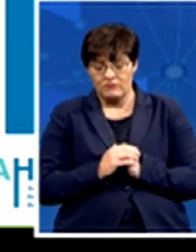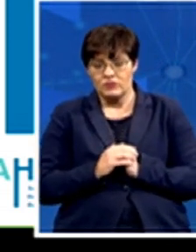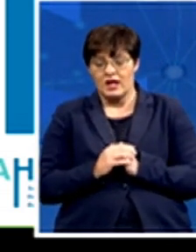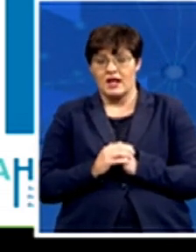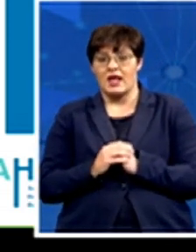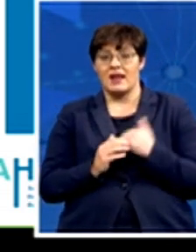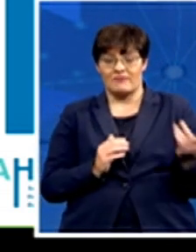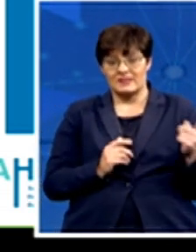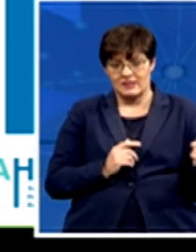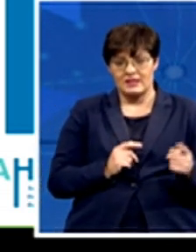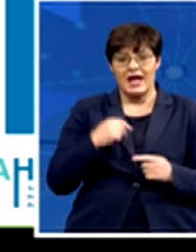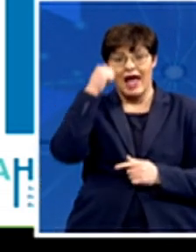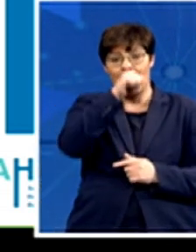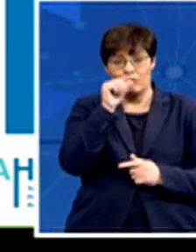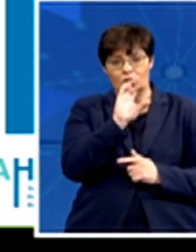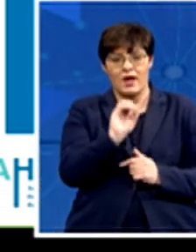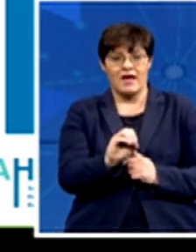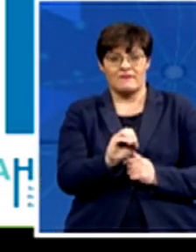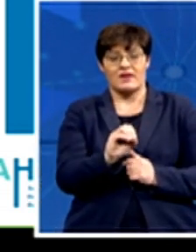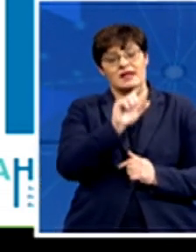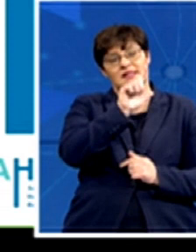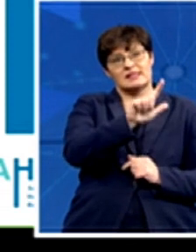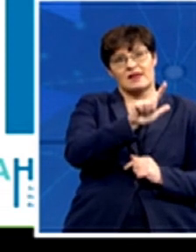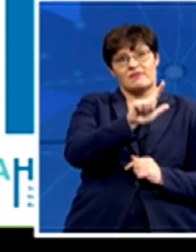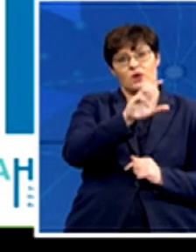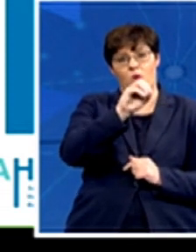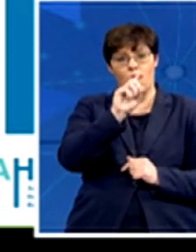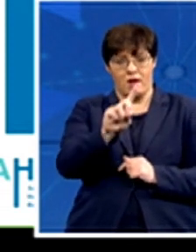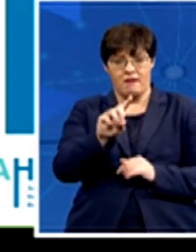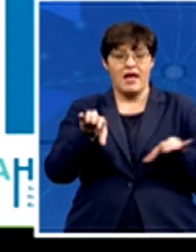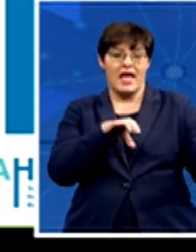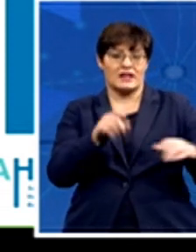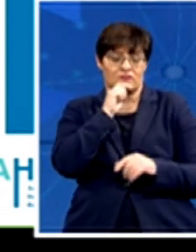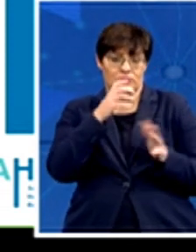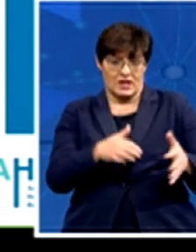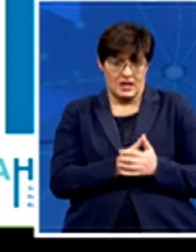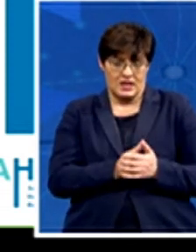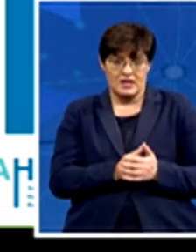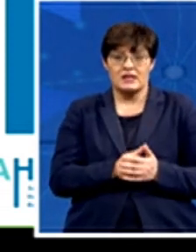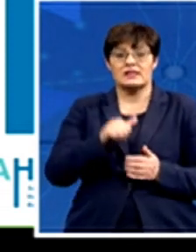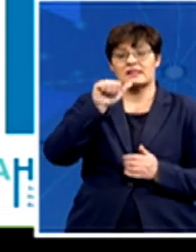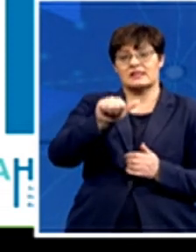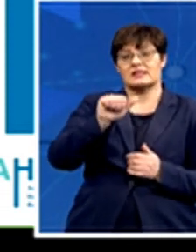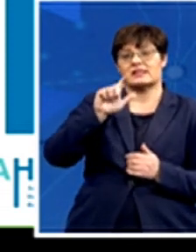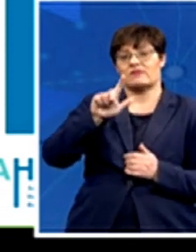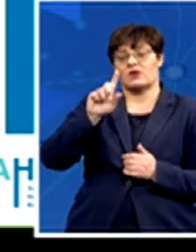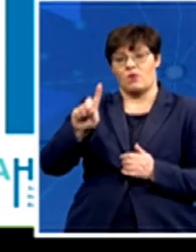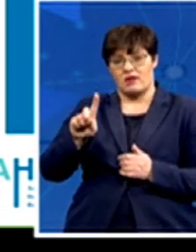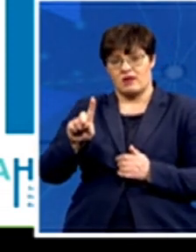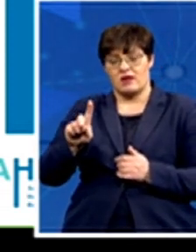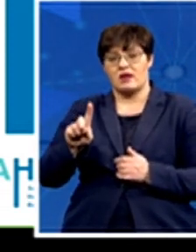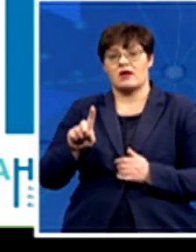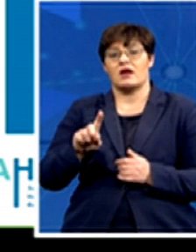about 701 active users and 671 new users. And May, it